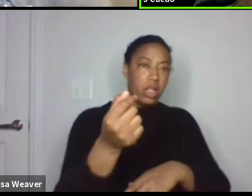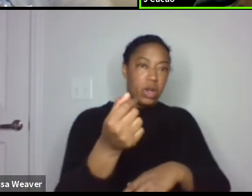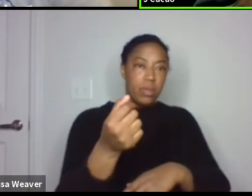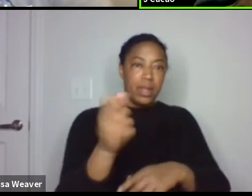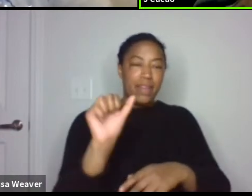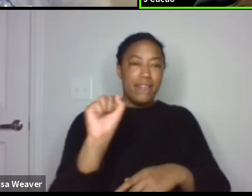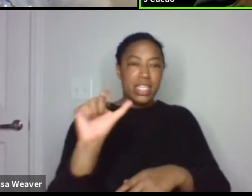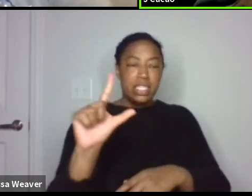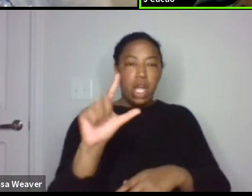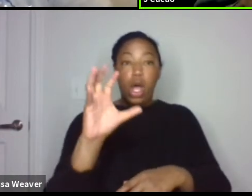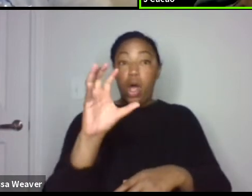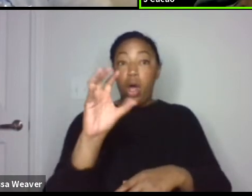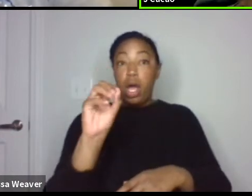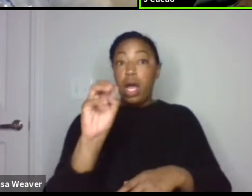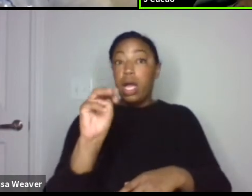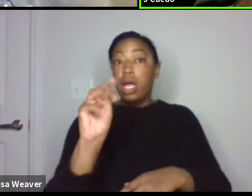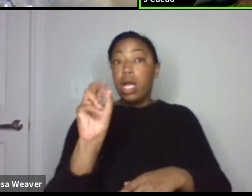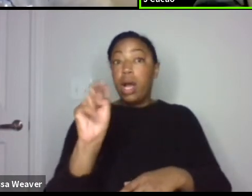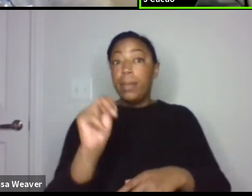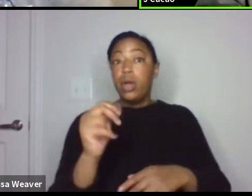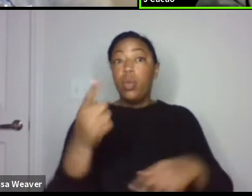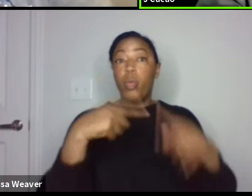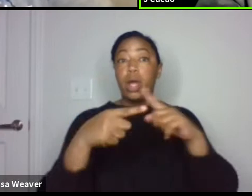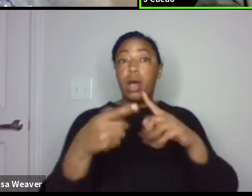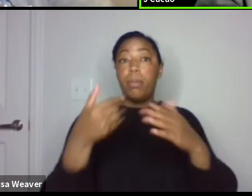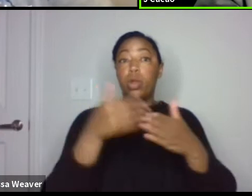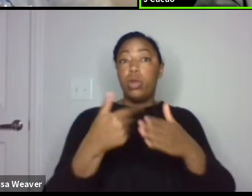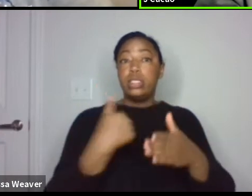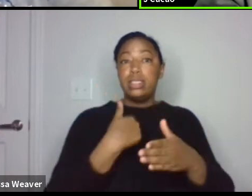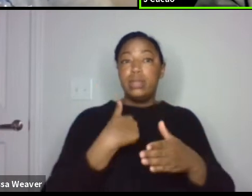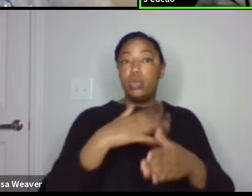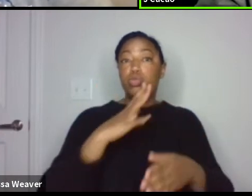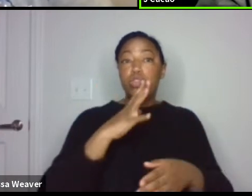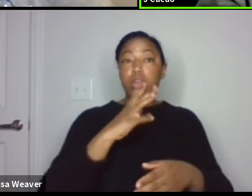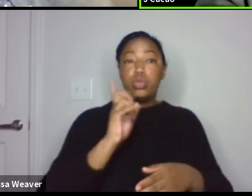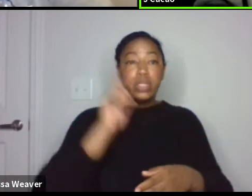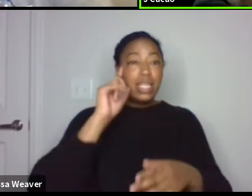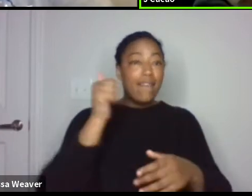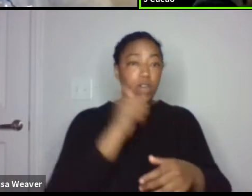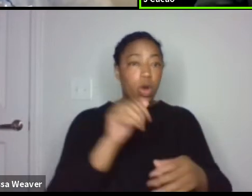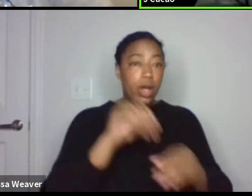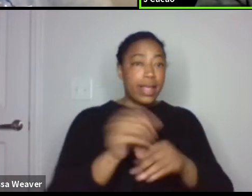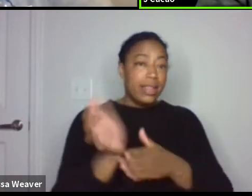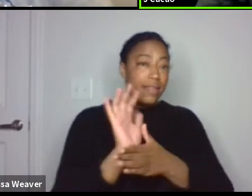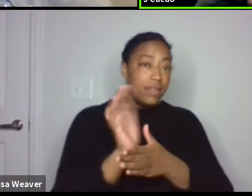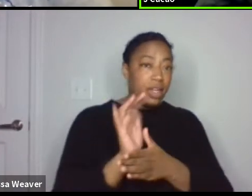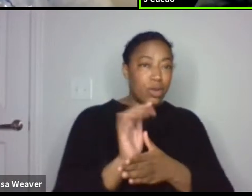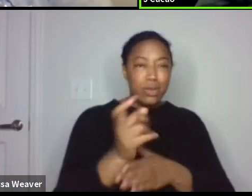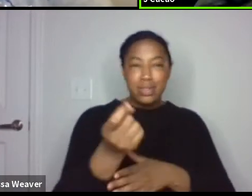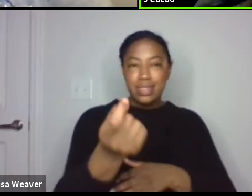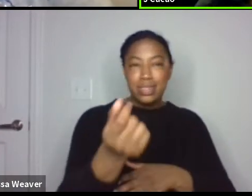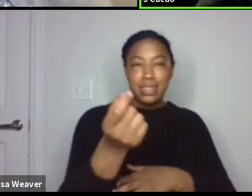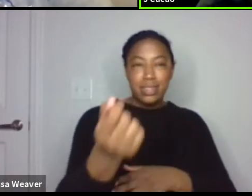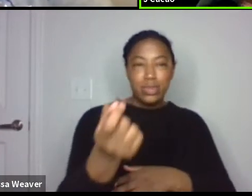his Come Close to Me. He was talking to a deaf girl in the video, just little stuff like